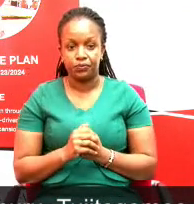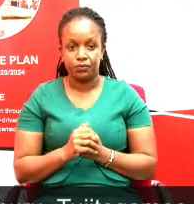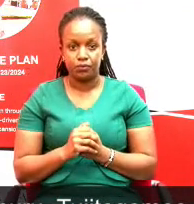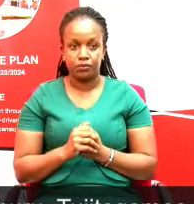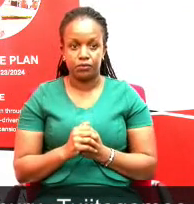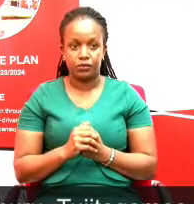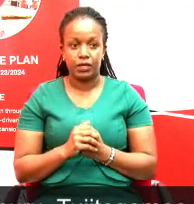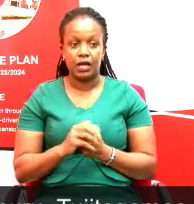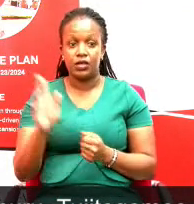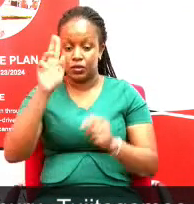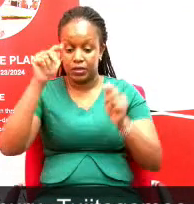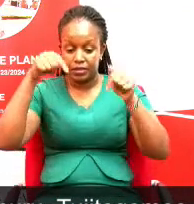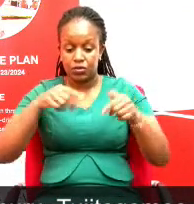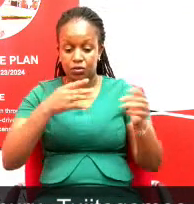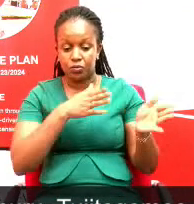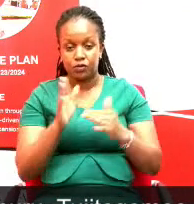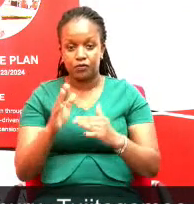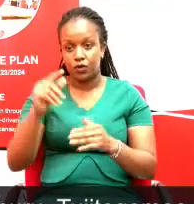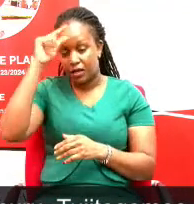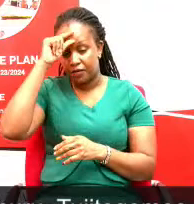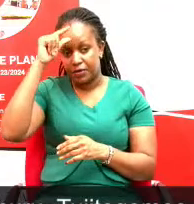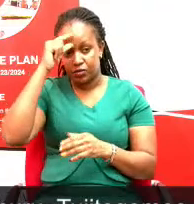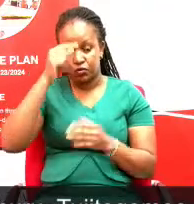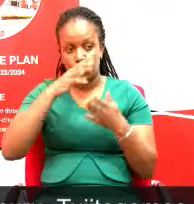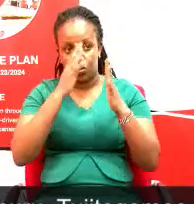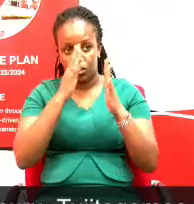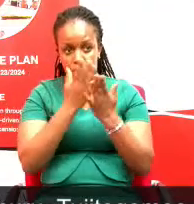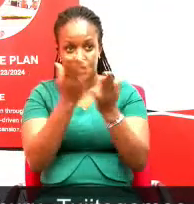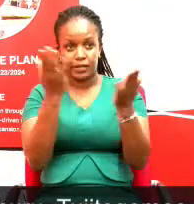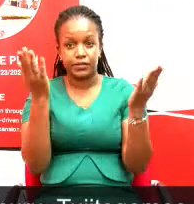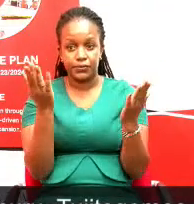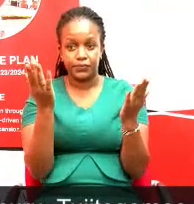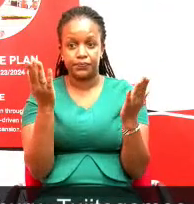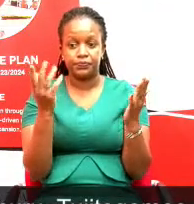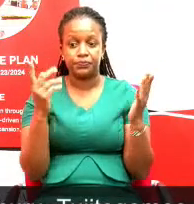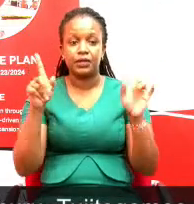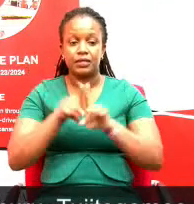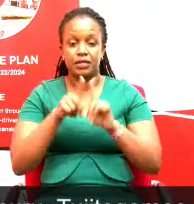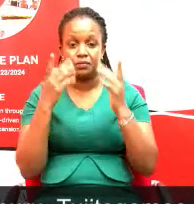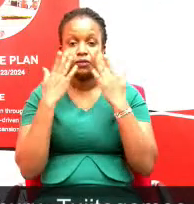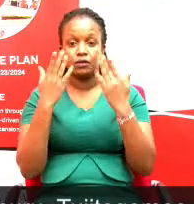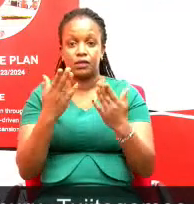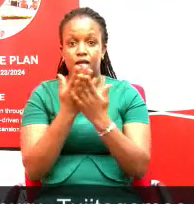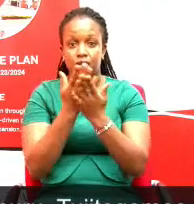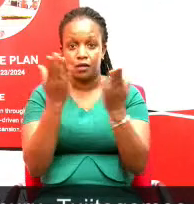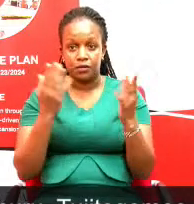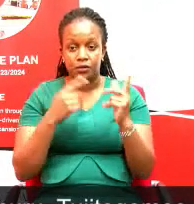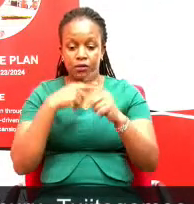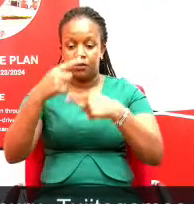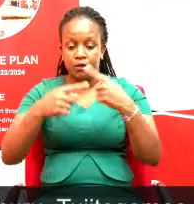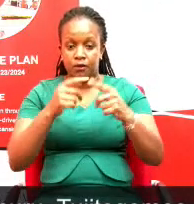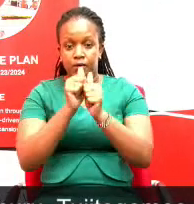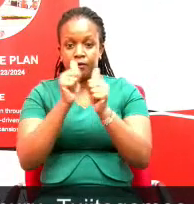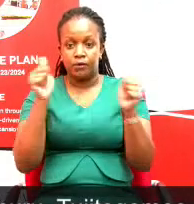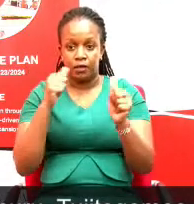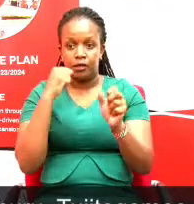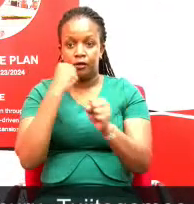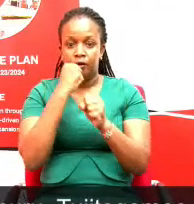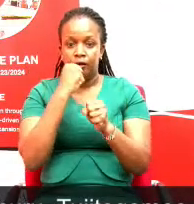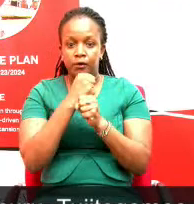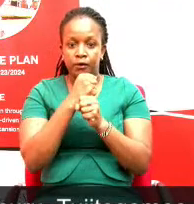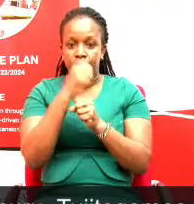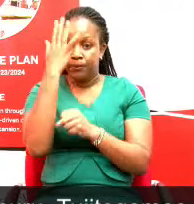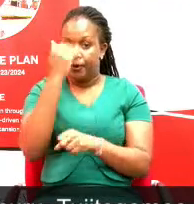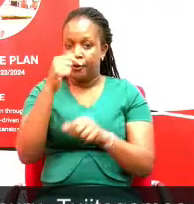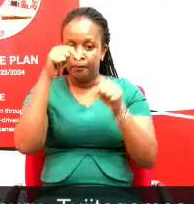take this opportunity on behalf of government to congratulate you and to thank you for staying on target, because